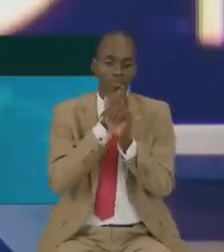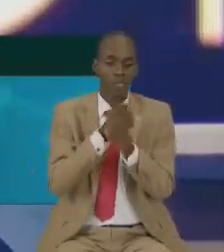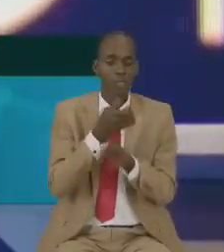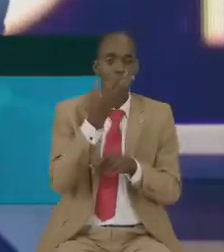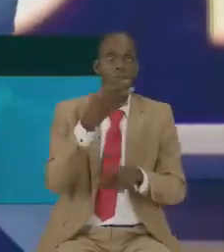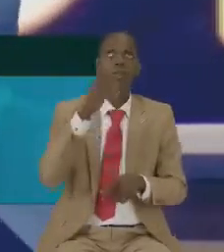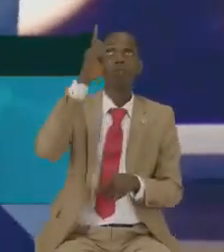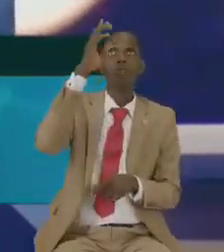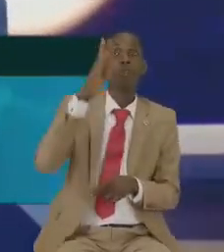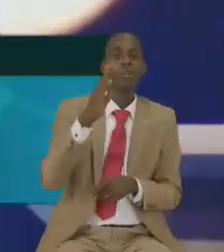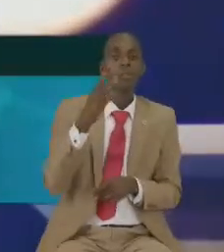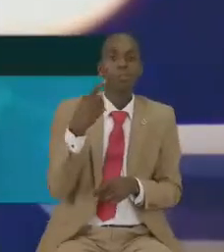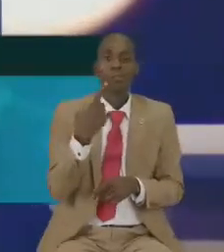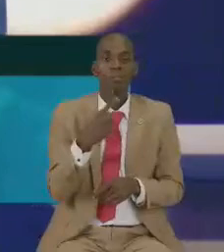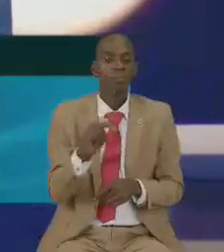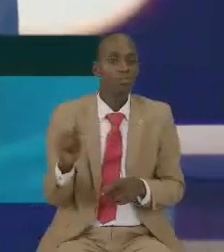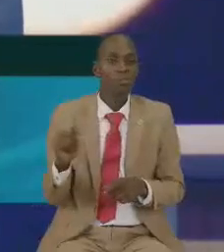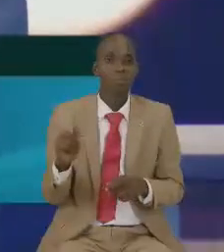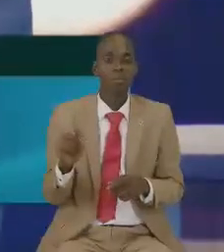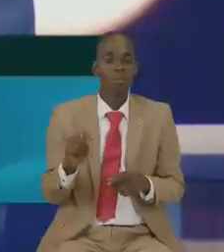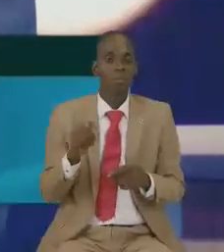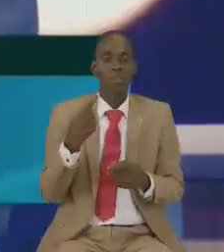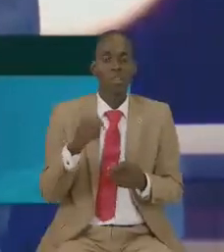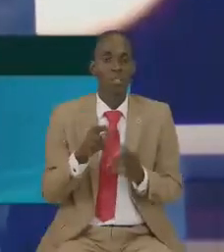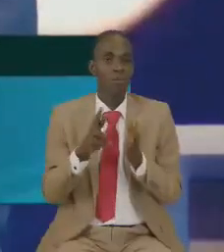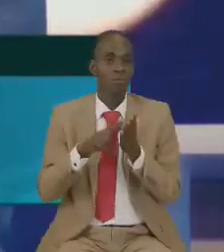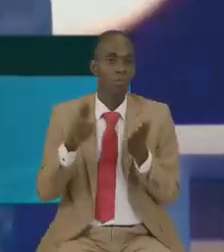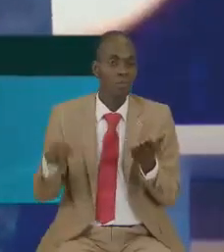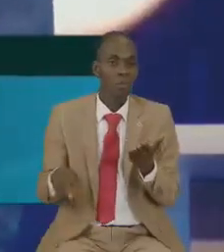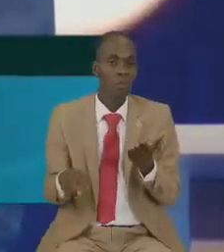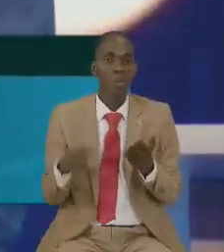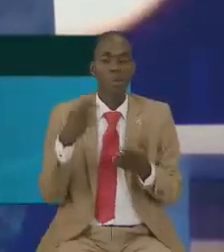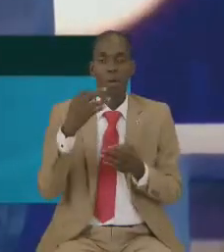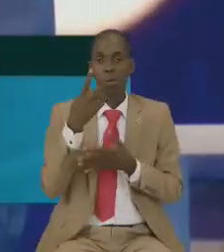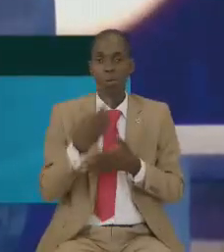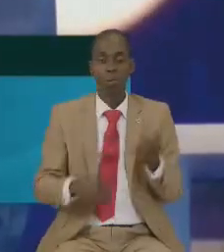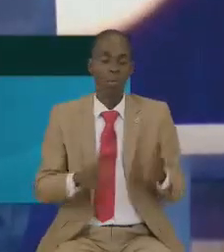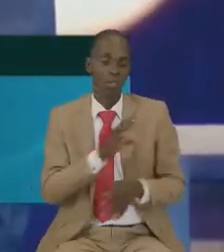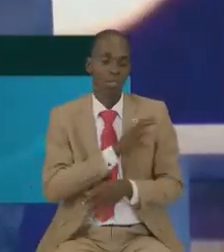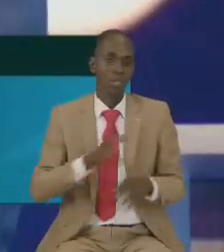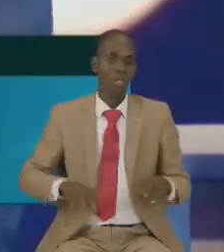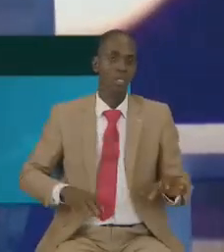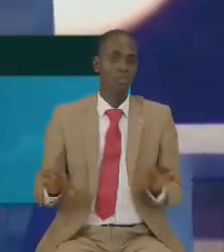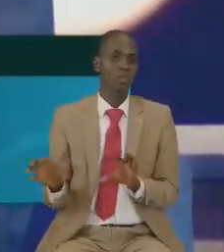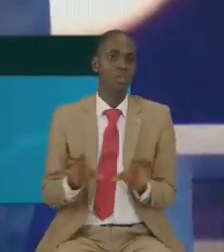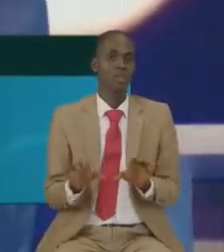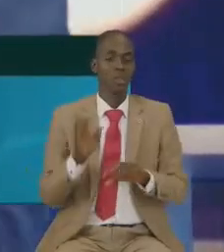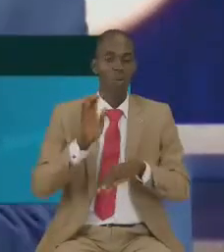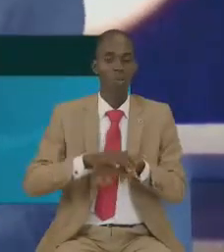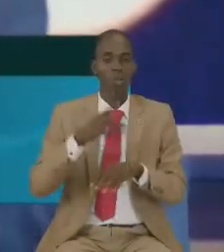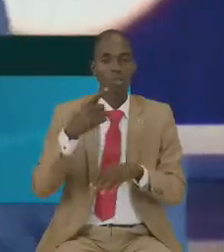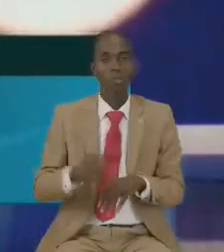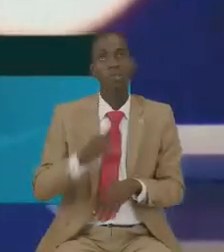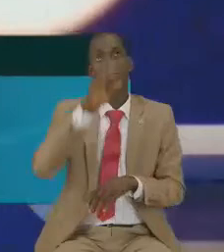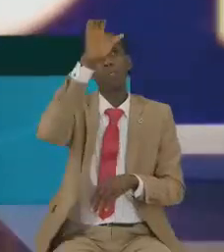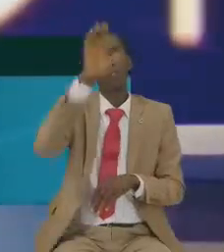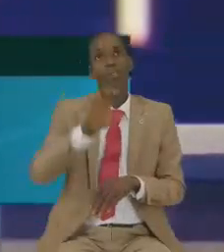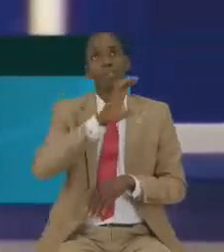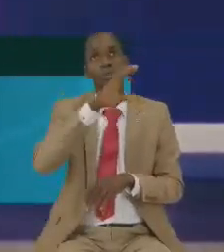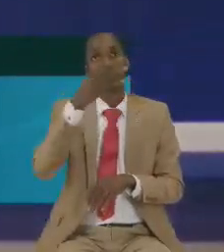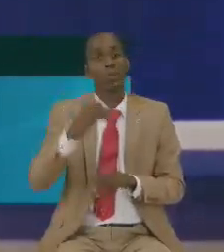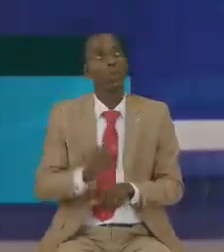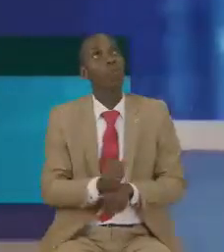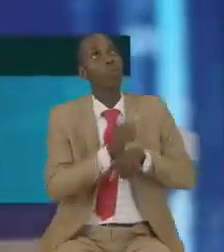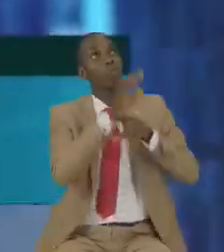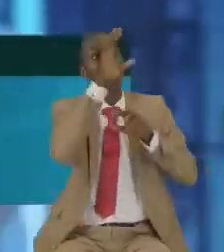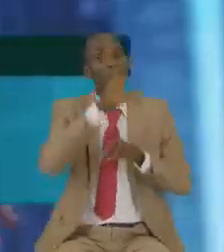God, the outcome of what Christ did on the cross of Calvary, that